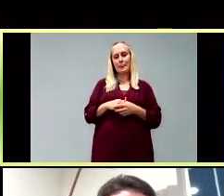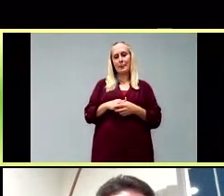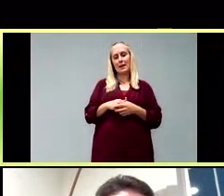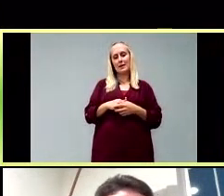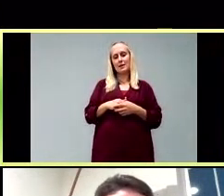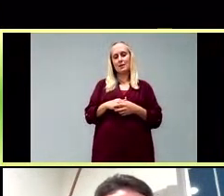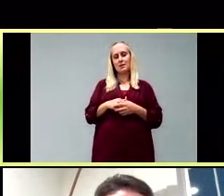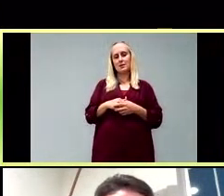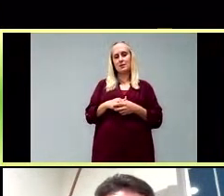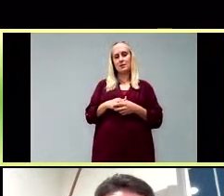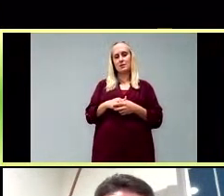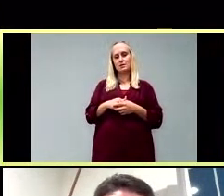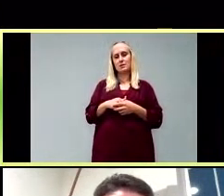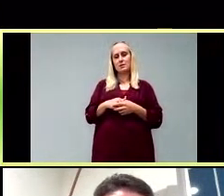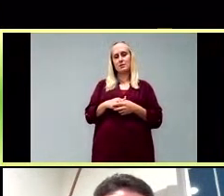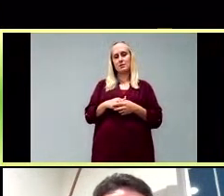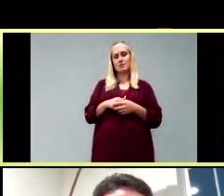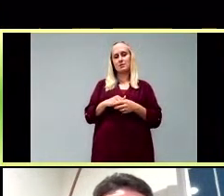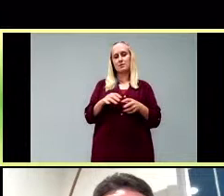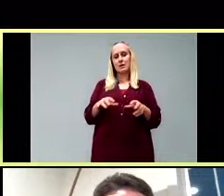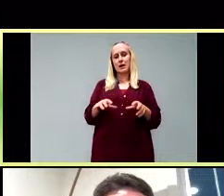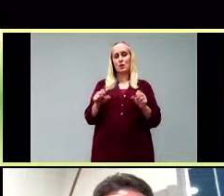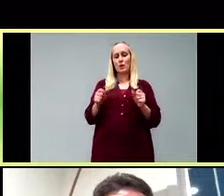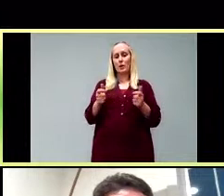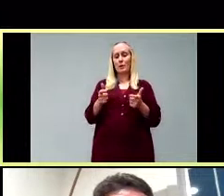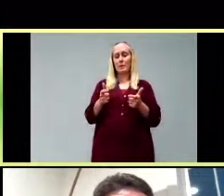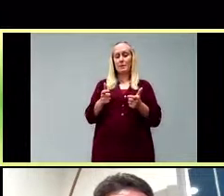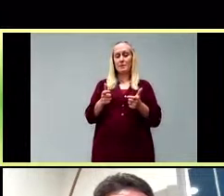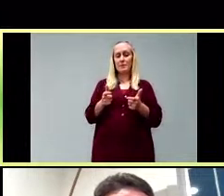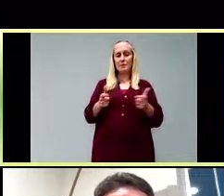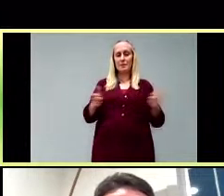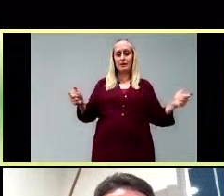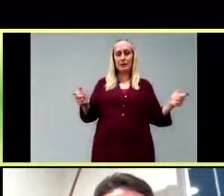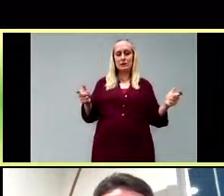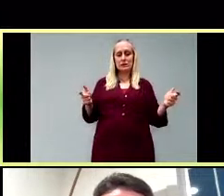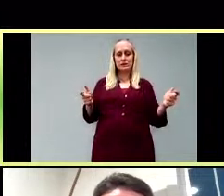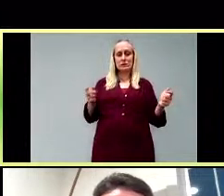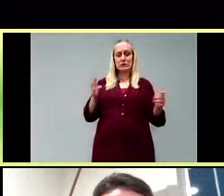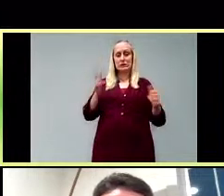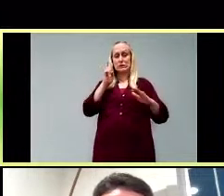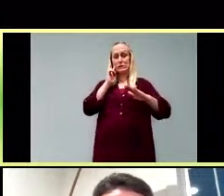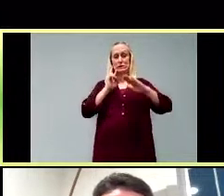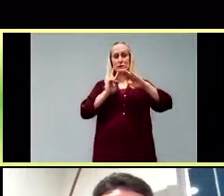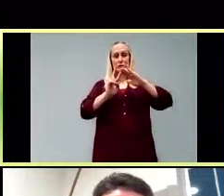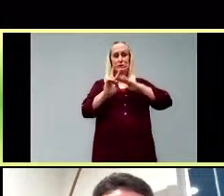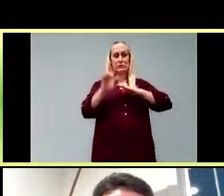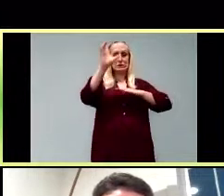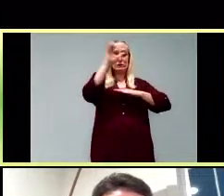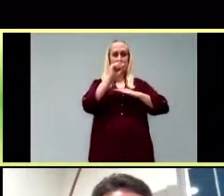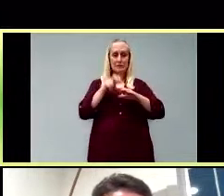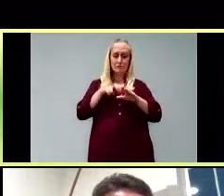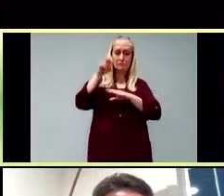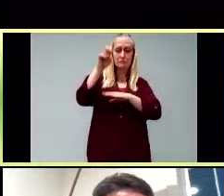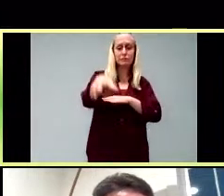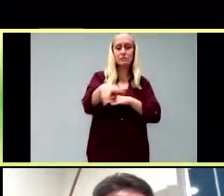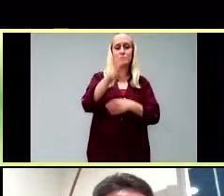it took a giant leap of faith, a whole heck of a lot of hard work and